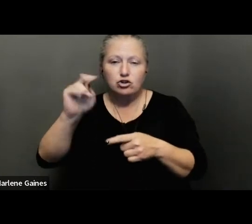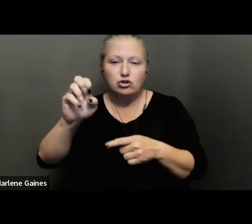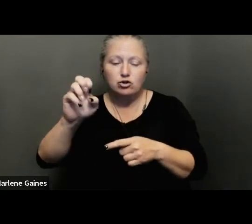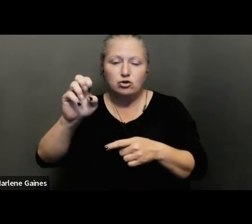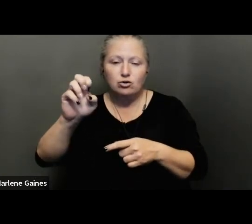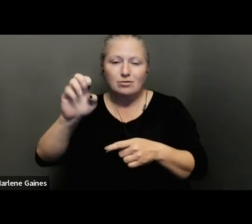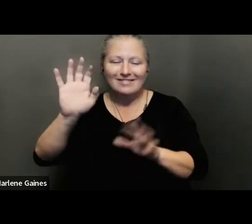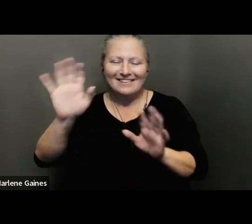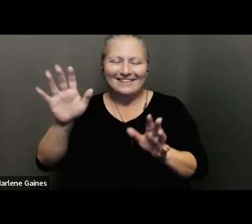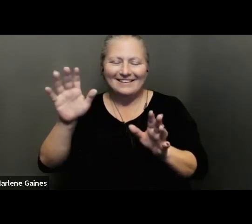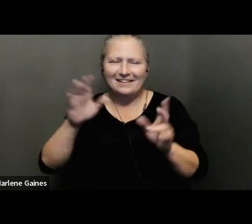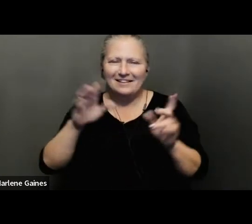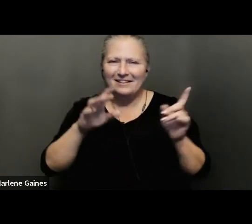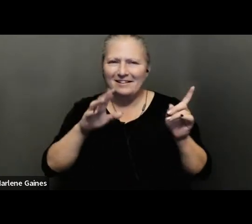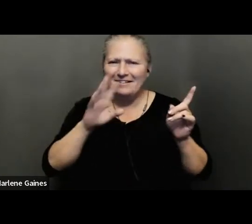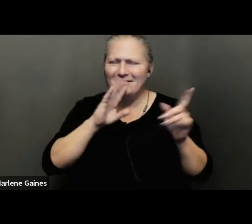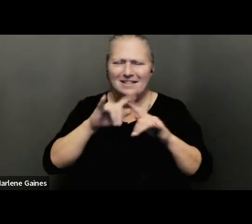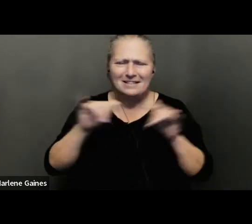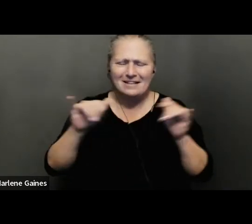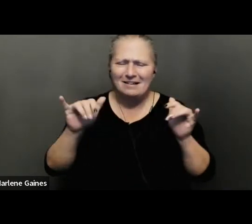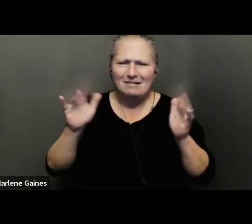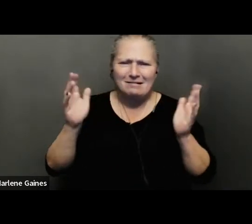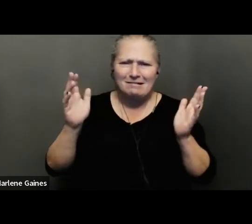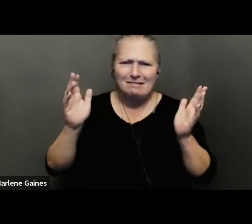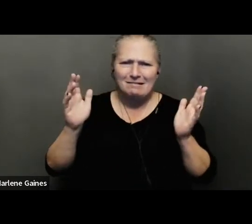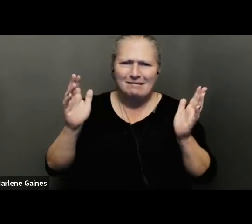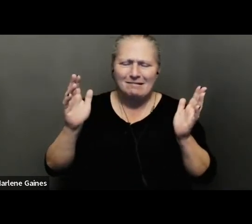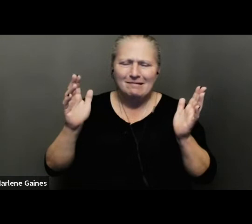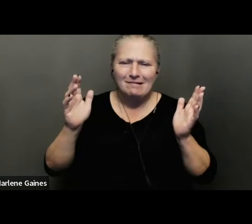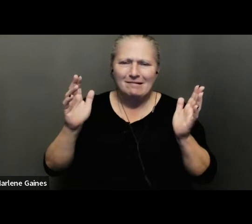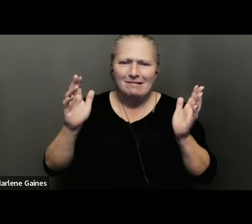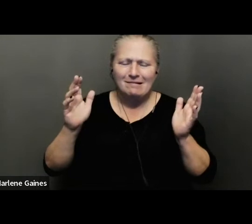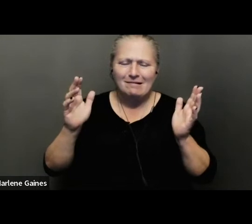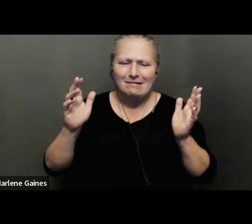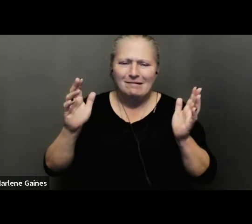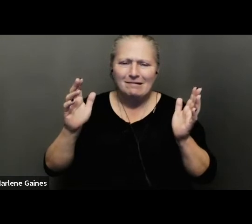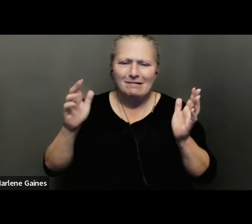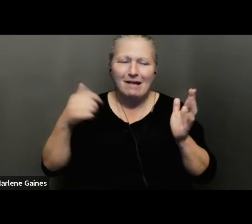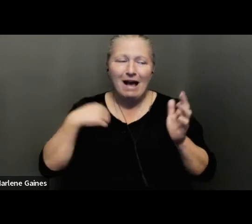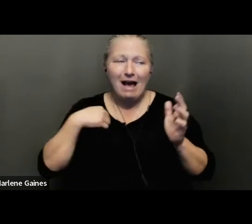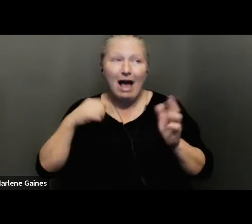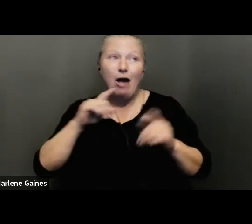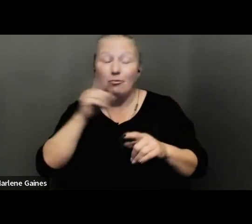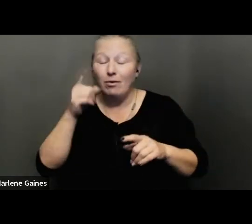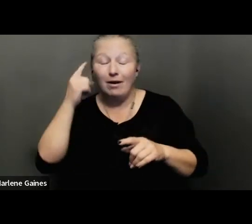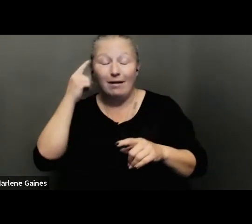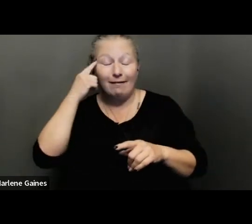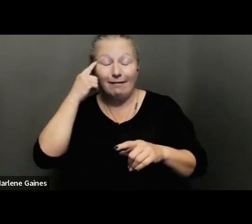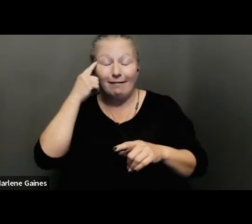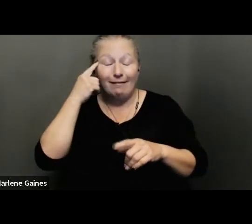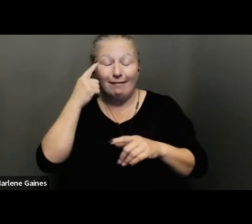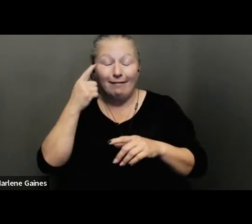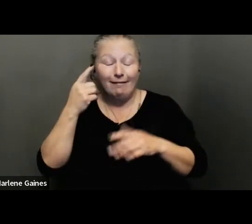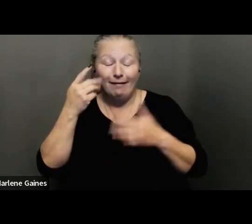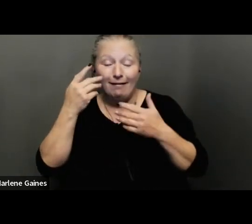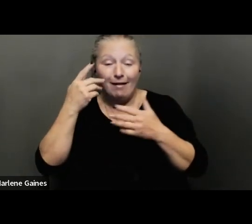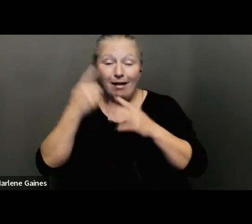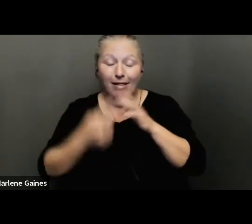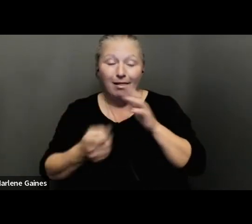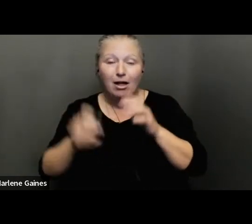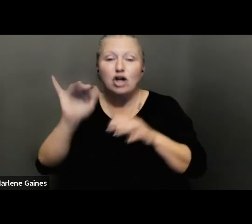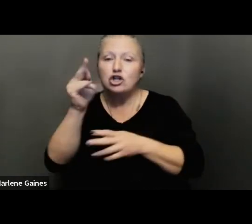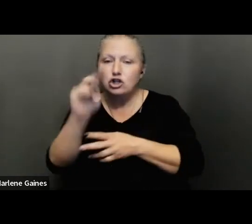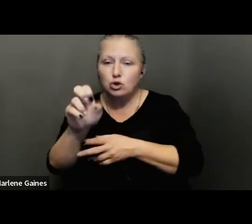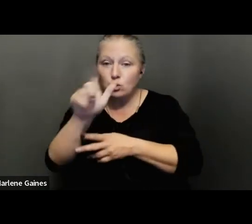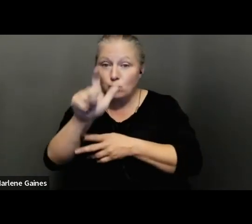September. Sure. That's where my brain's at right now. See, I'm really losing it at this point. June 27th.